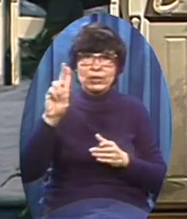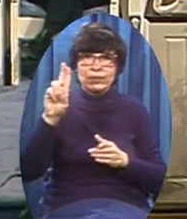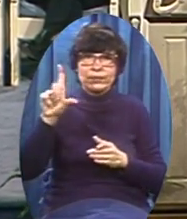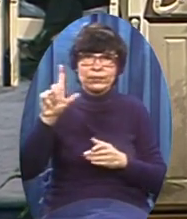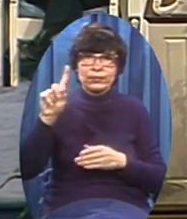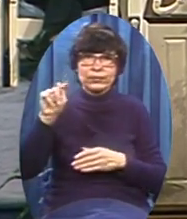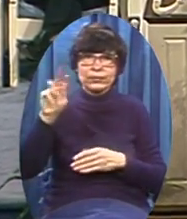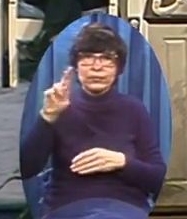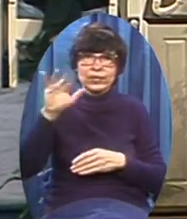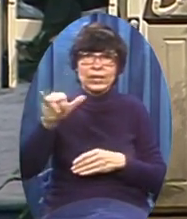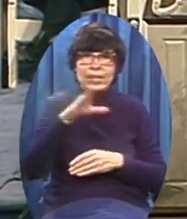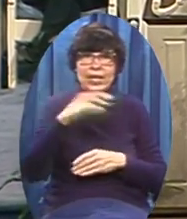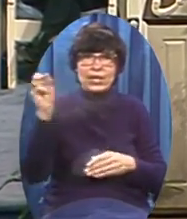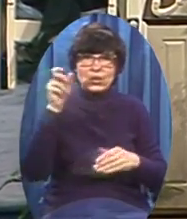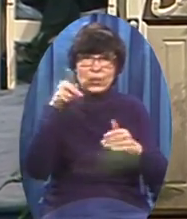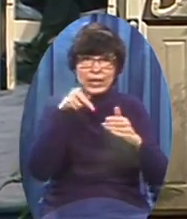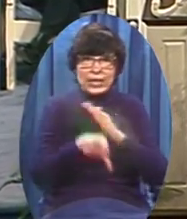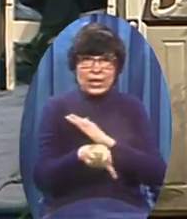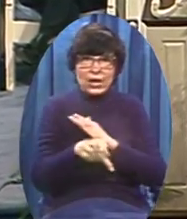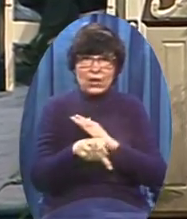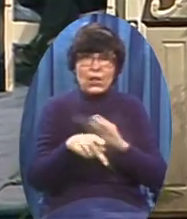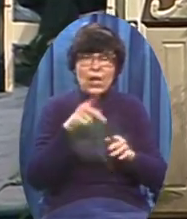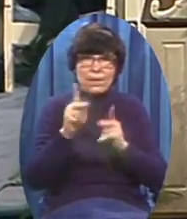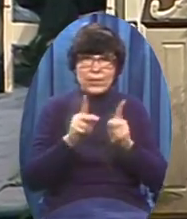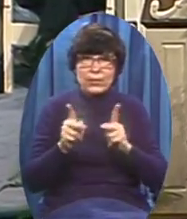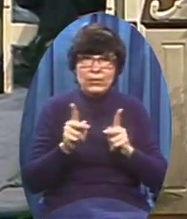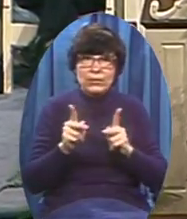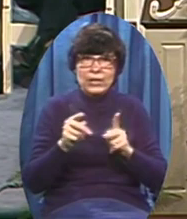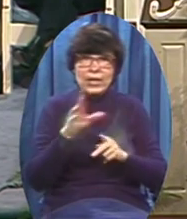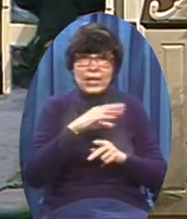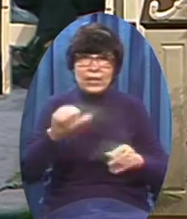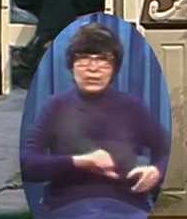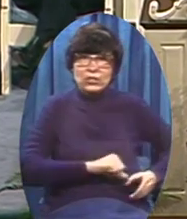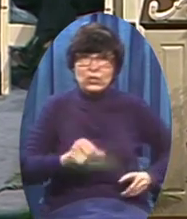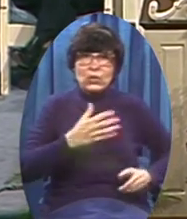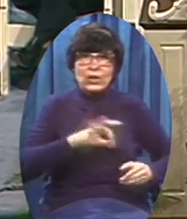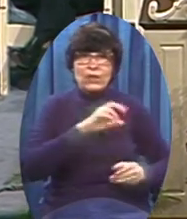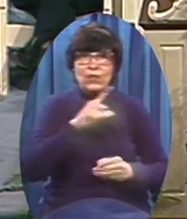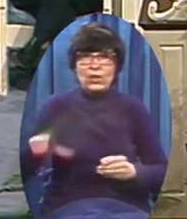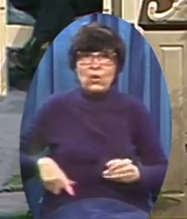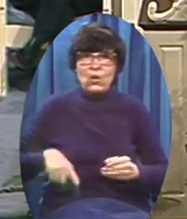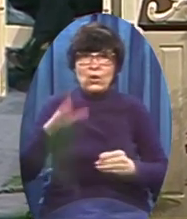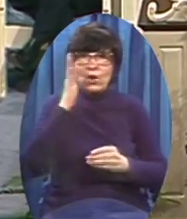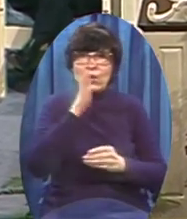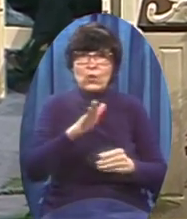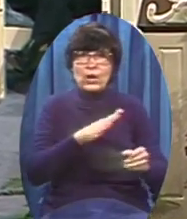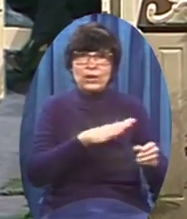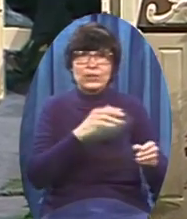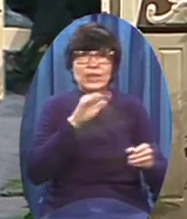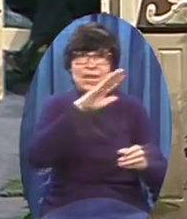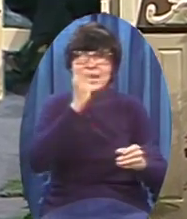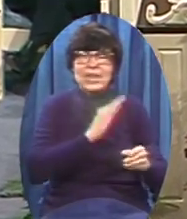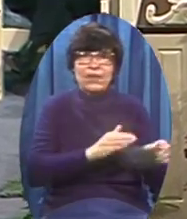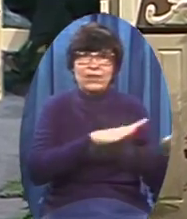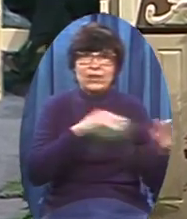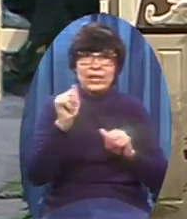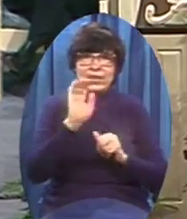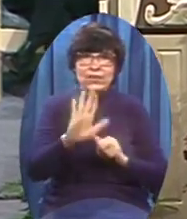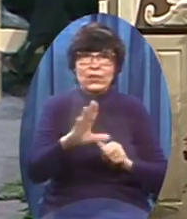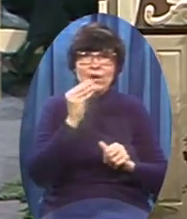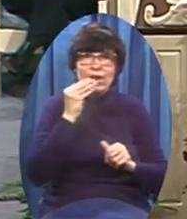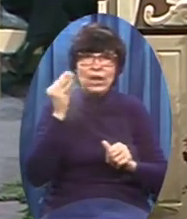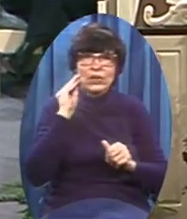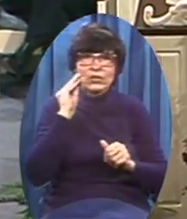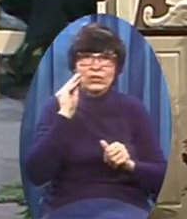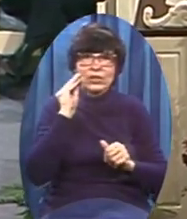and the sword of the Lord shall never depart from your house. I believe David would have said, why, what is thy servant? A